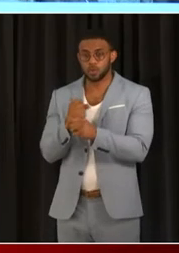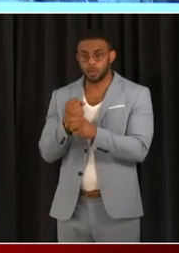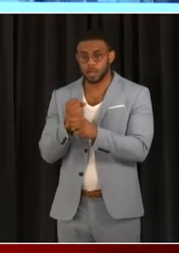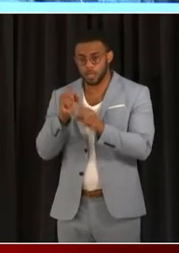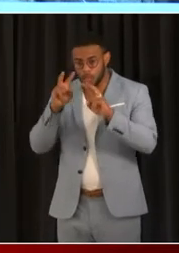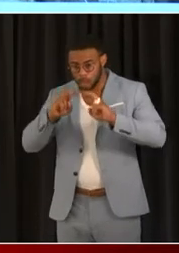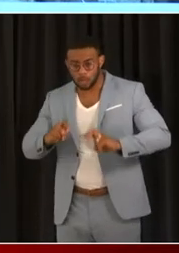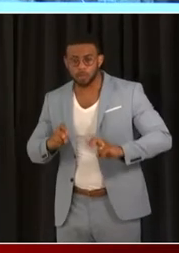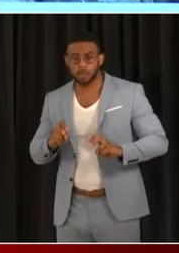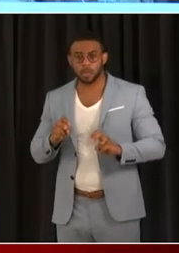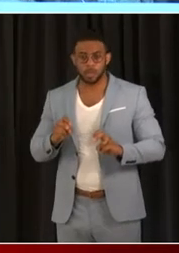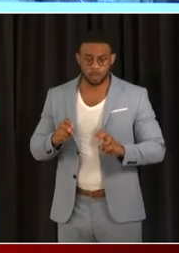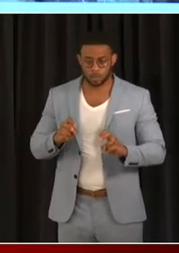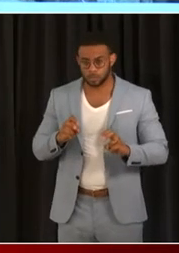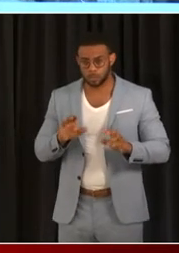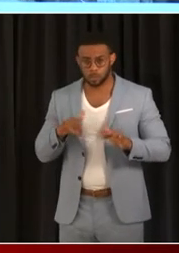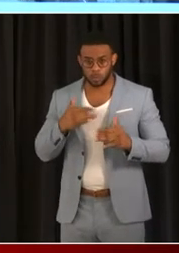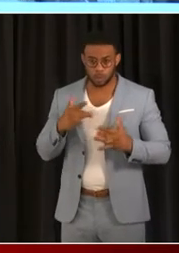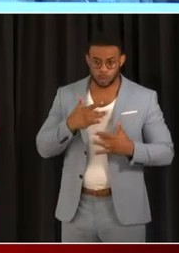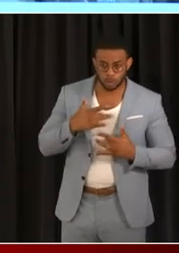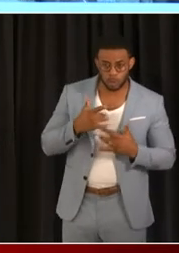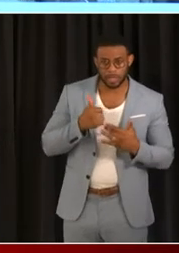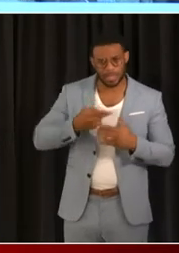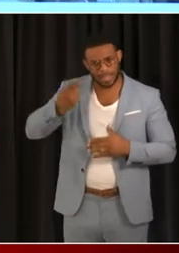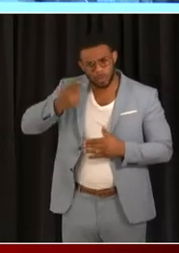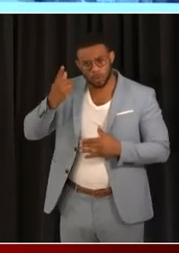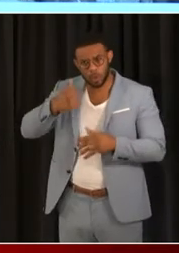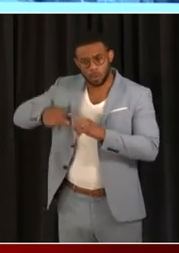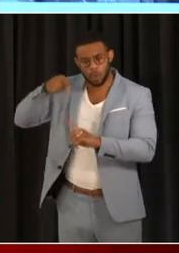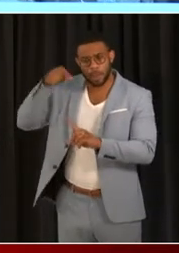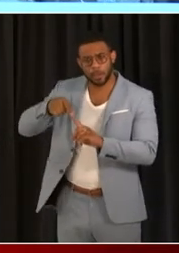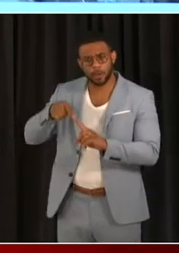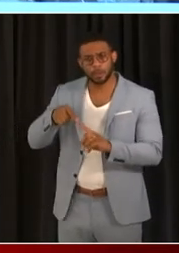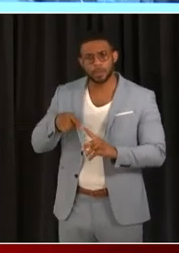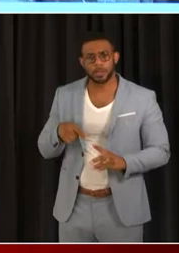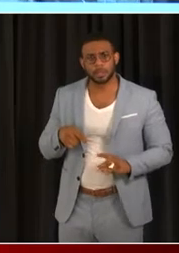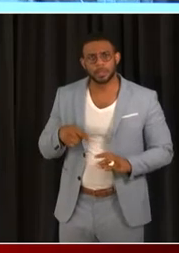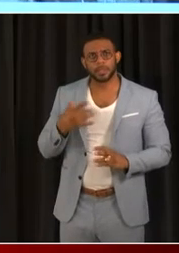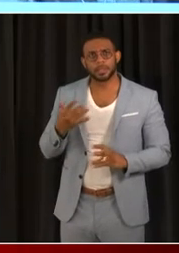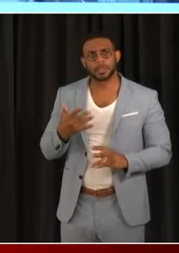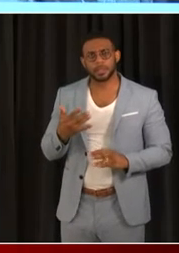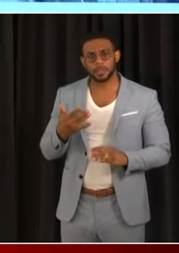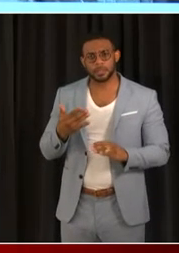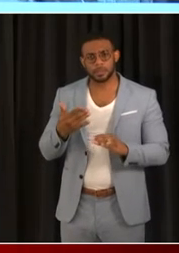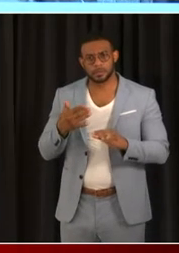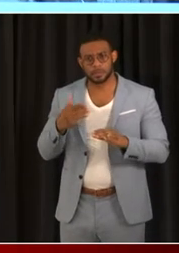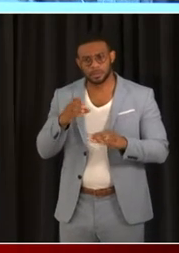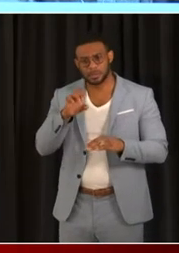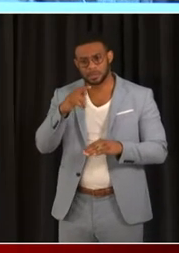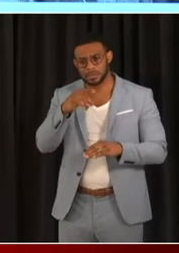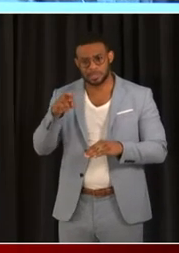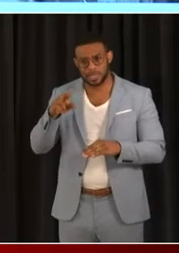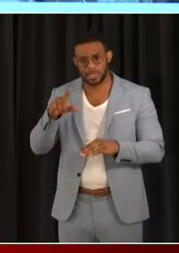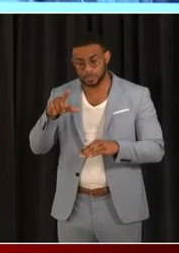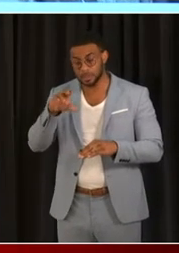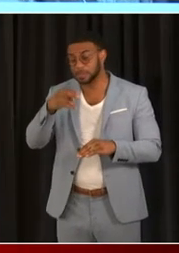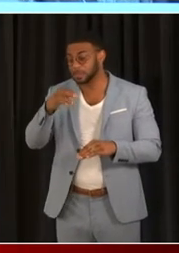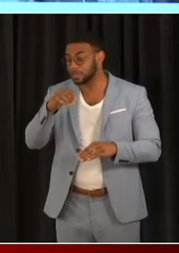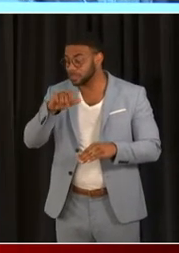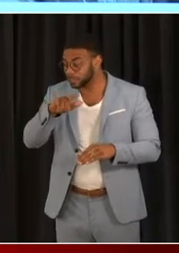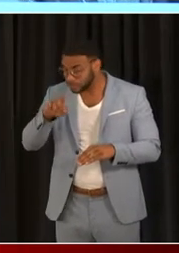really explore some of the concerns and the history around the chattel slavery in our country and in the District